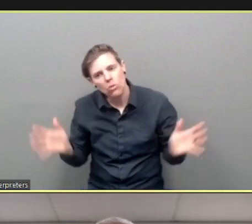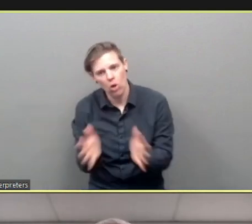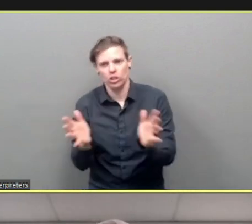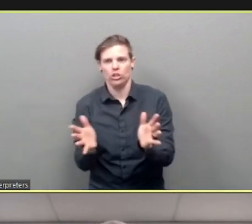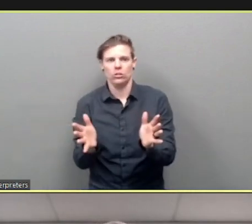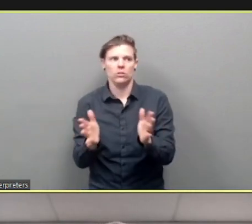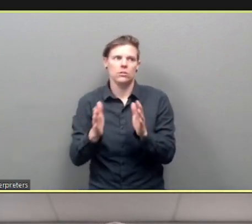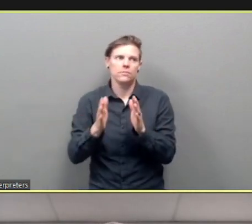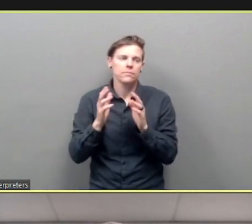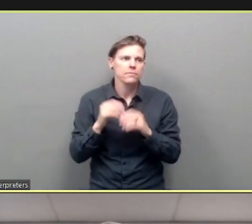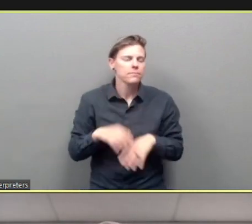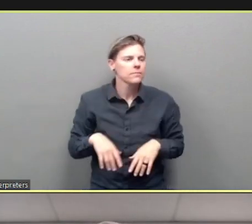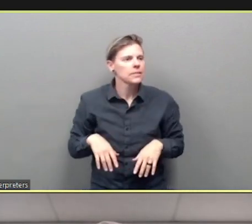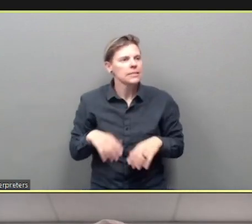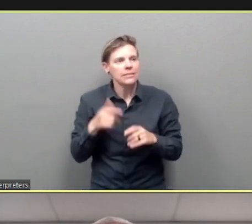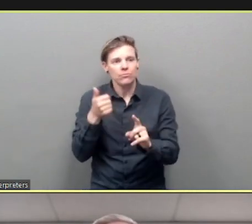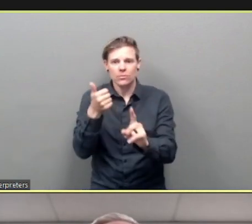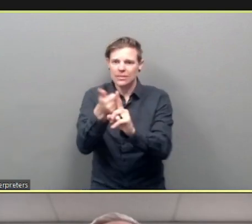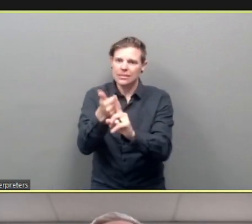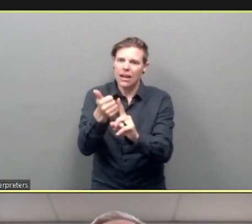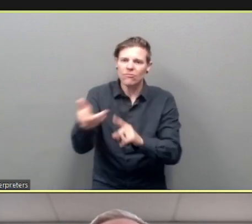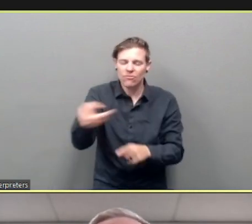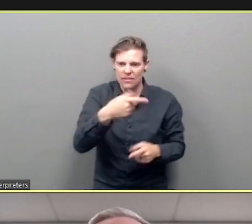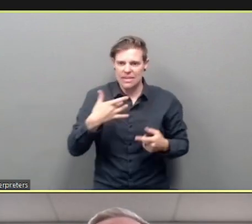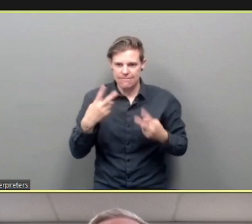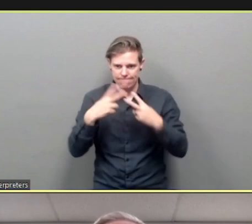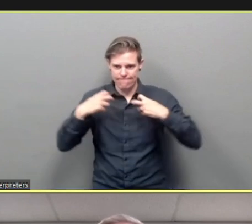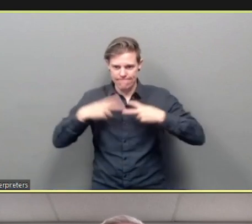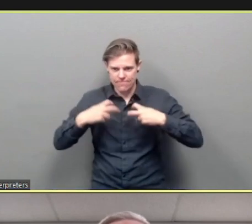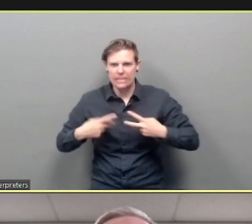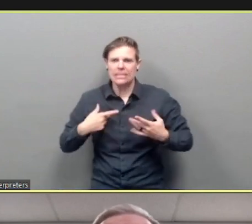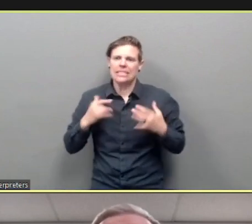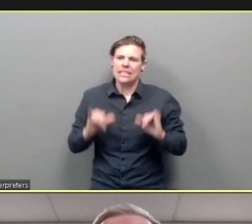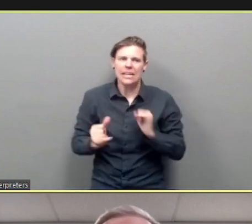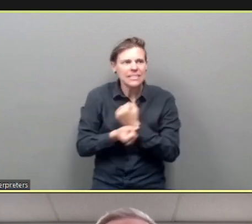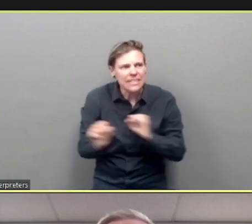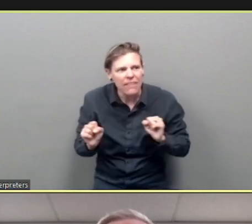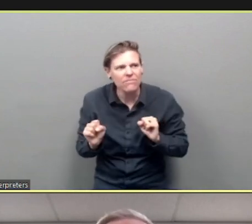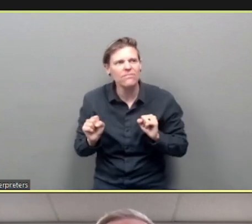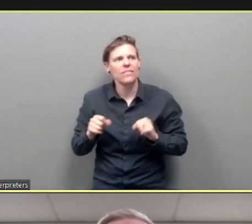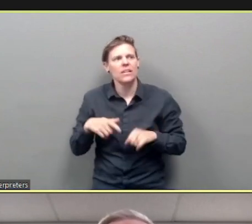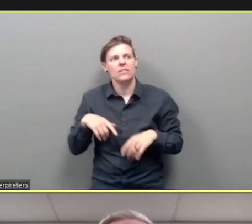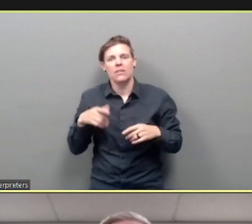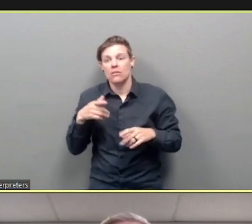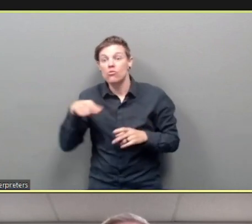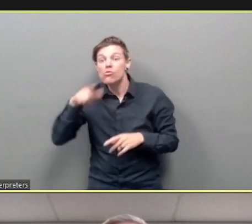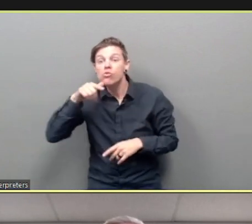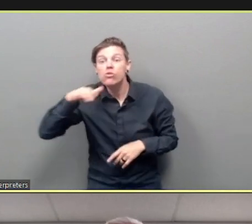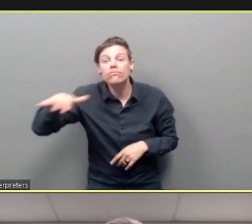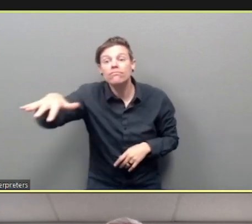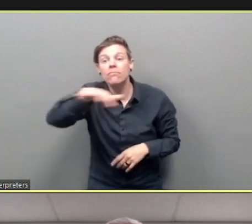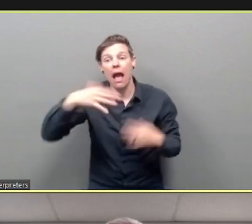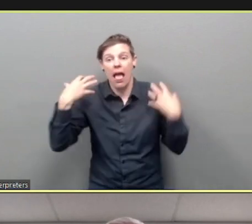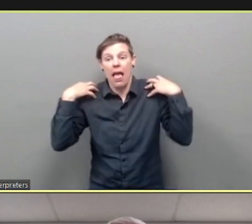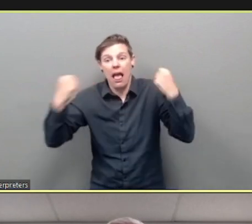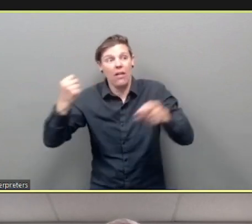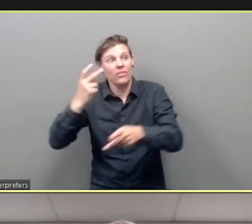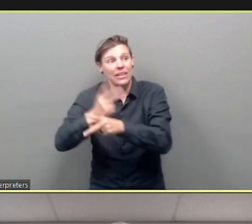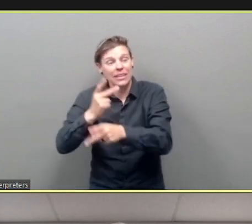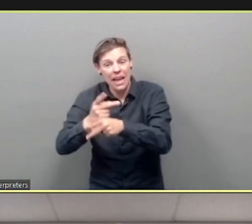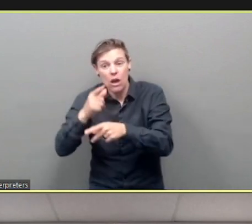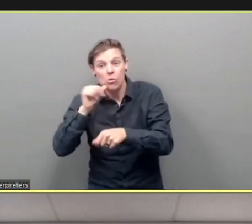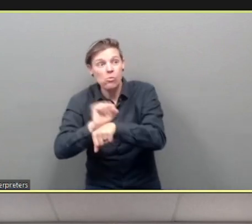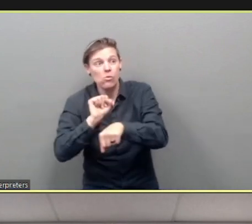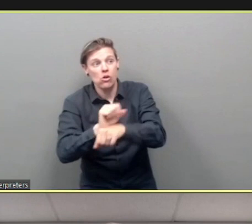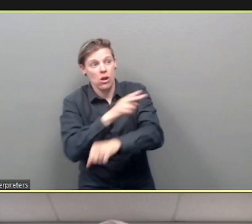provide encouragement to anybody you know in healthcare, anybody you know that works in a hospital right now. This is a very